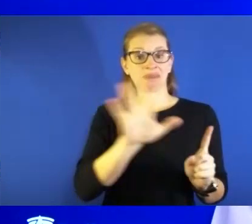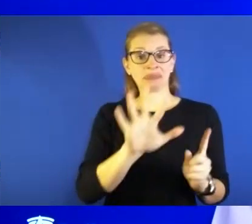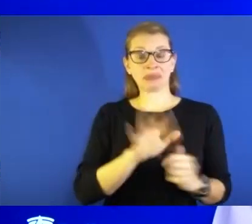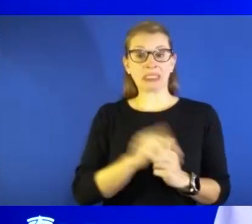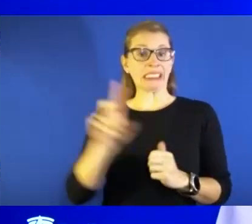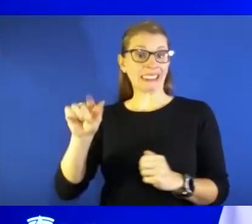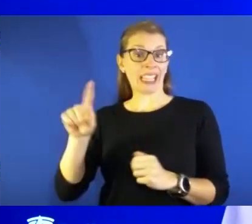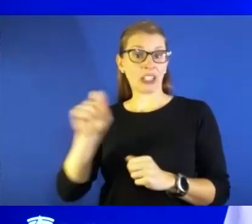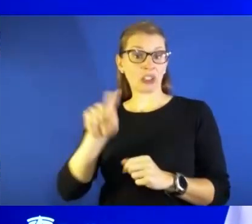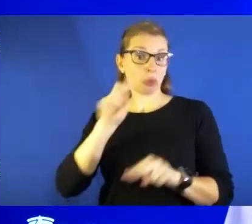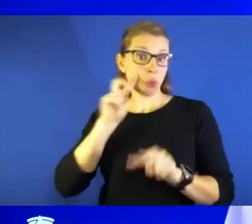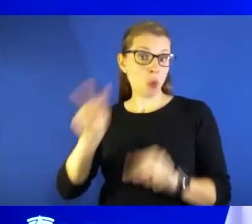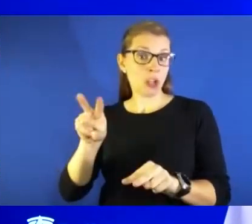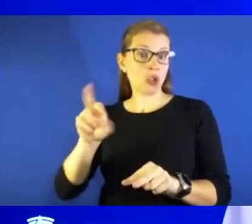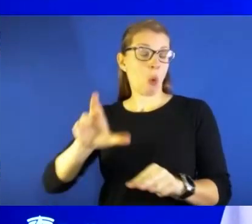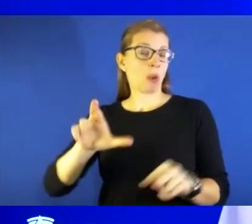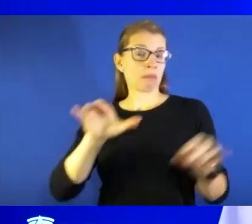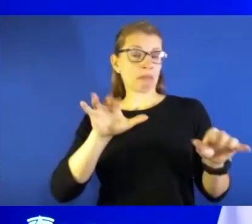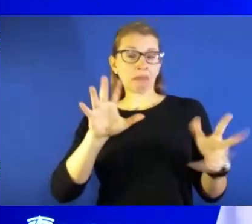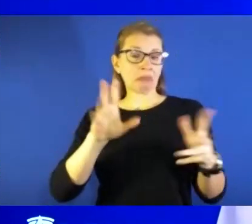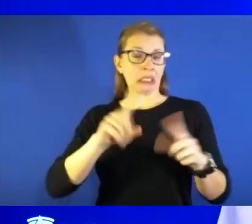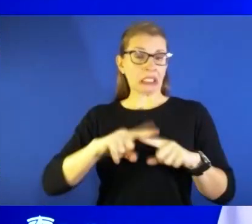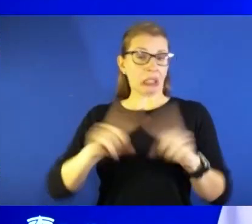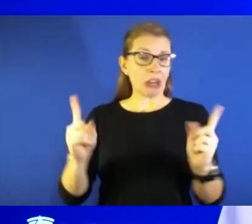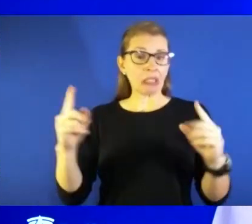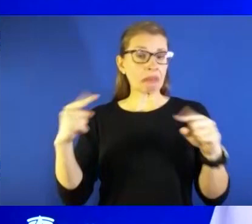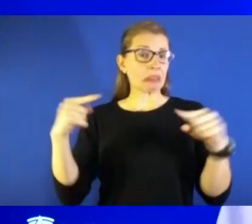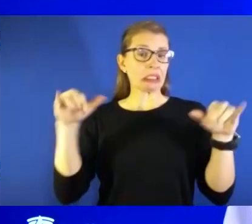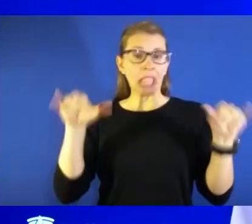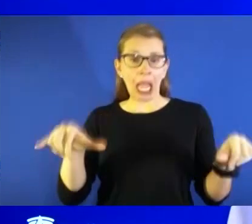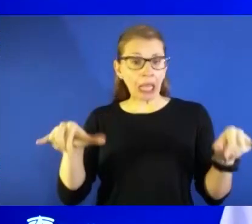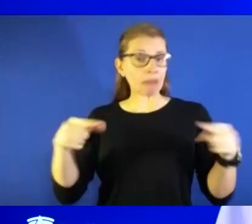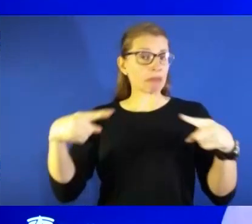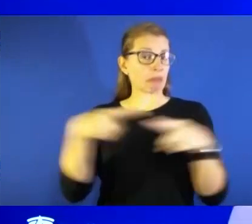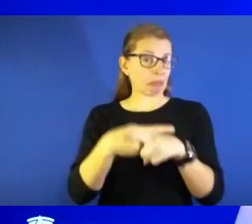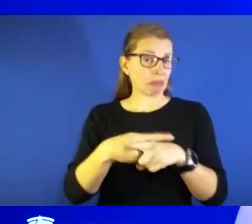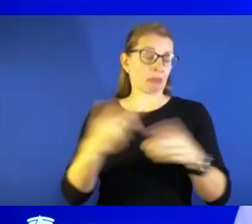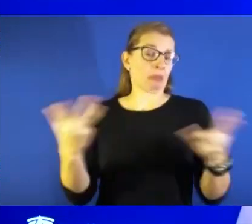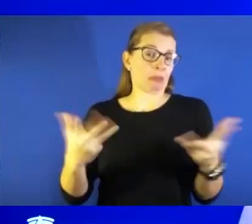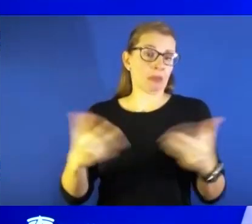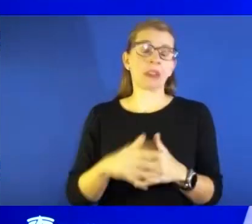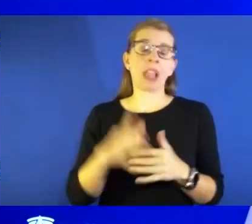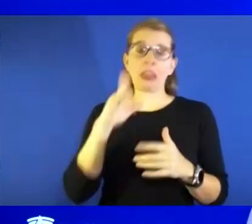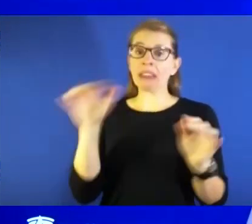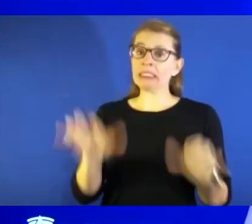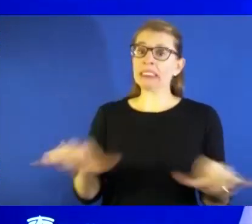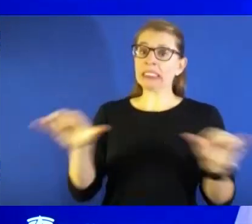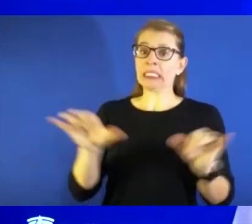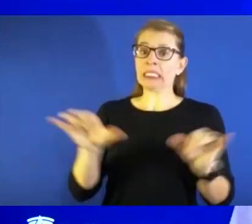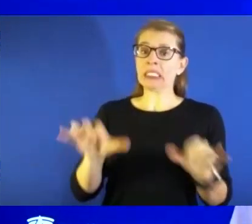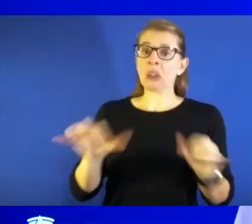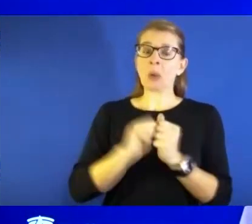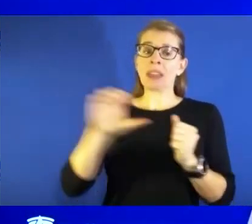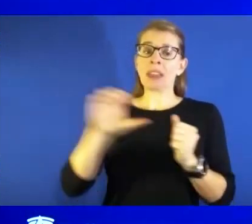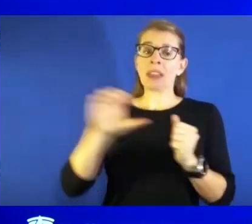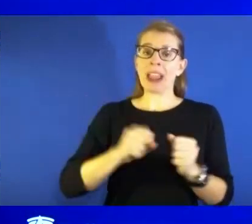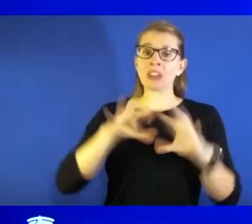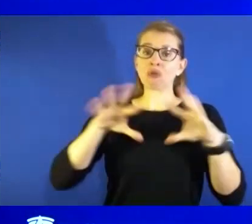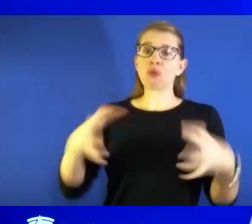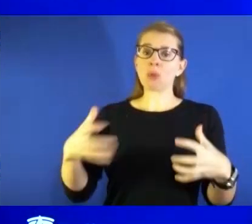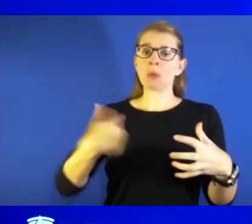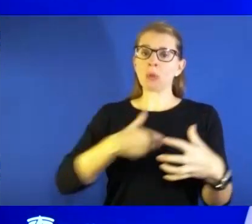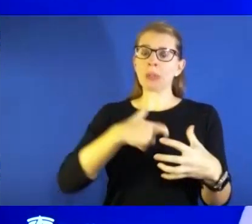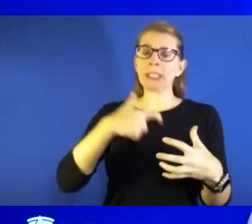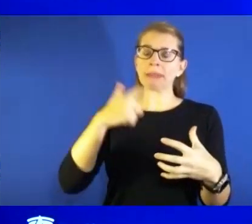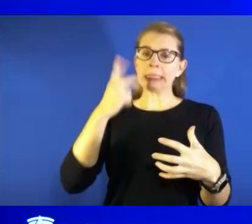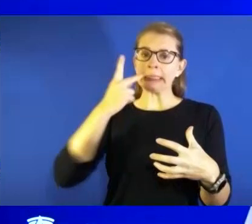been watching, or what's your reaction to that? Yeah, I mean, I think that's great. I think that's consistent with the other age groups that we've seen. Any